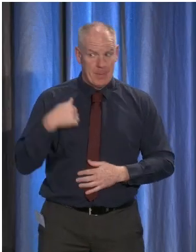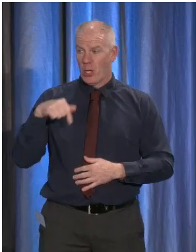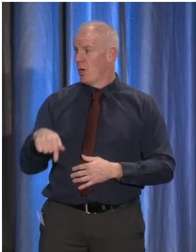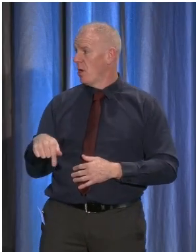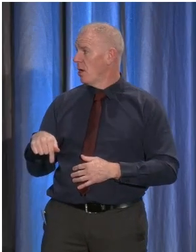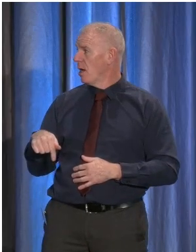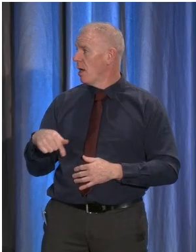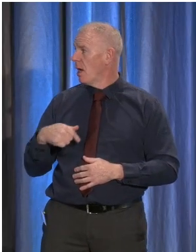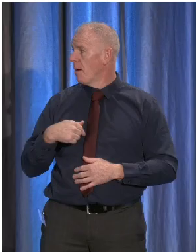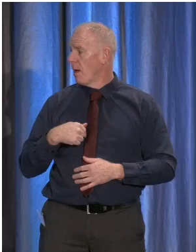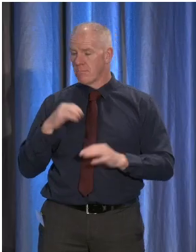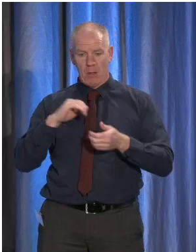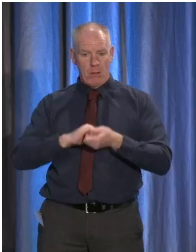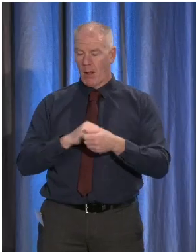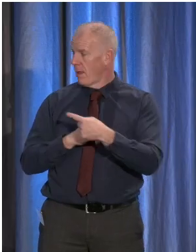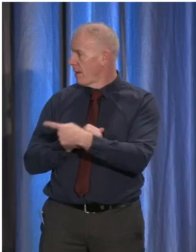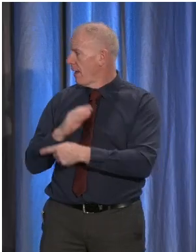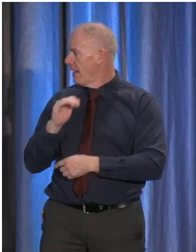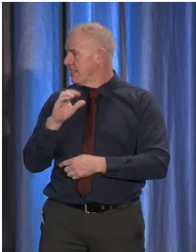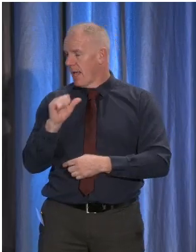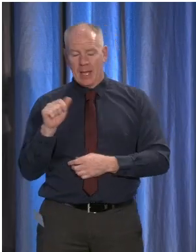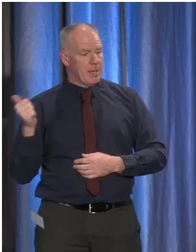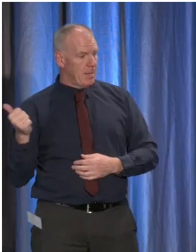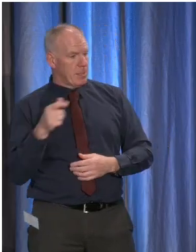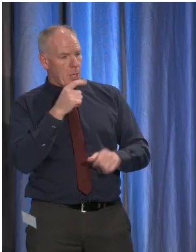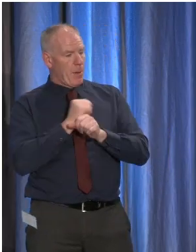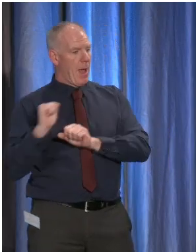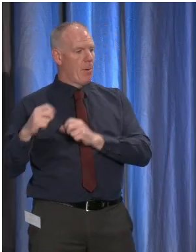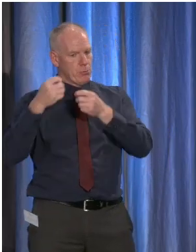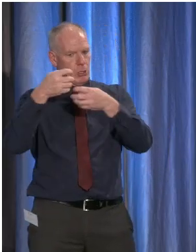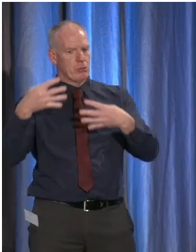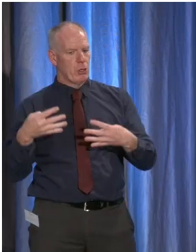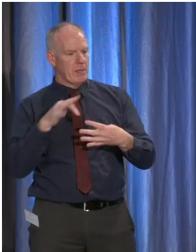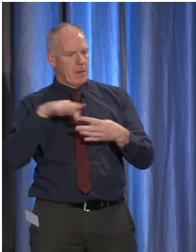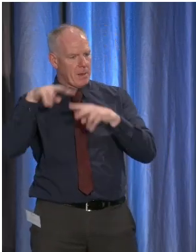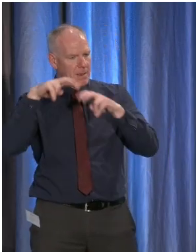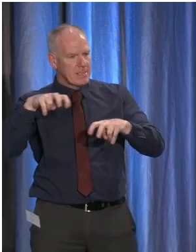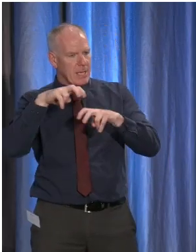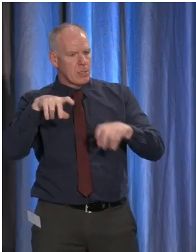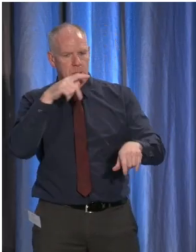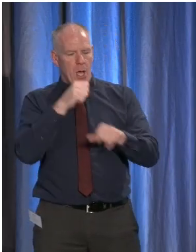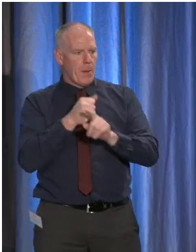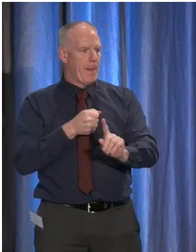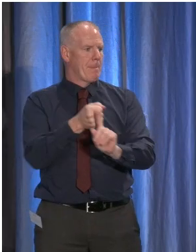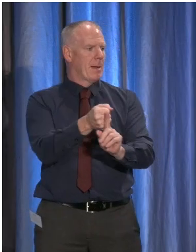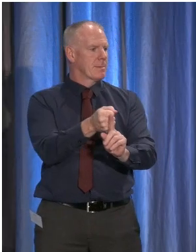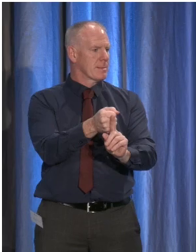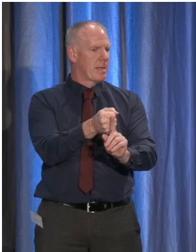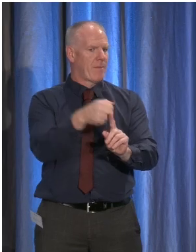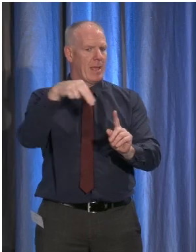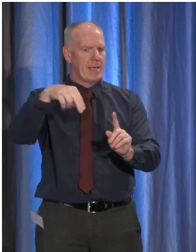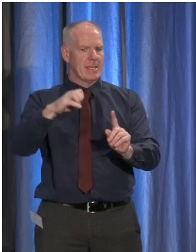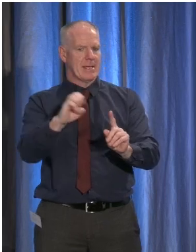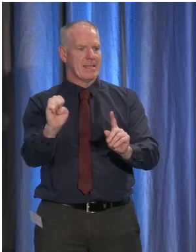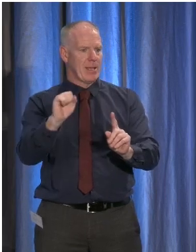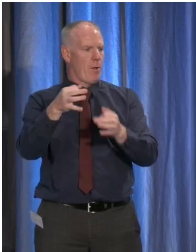of course, with my wonderful colleague Lisha to report the findings of our investigation into the impact of